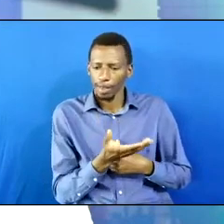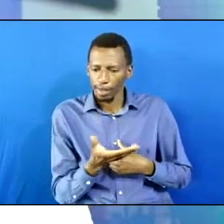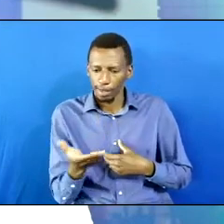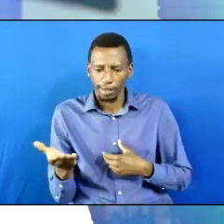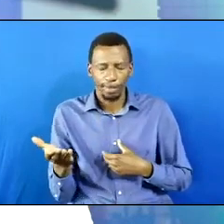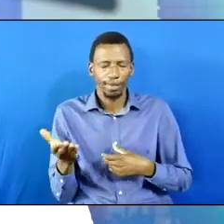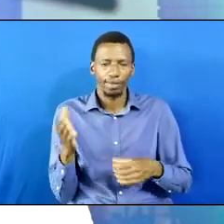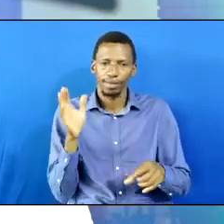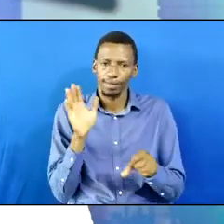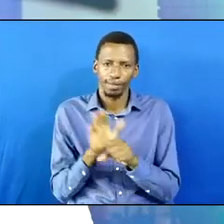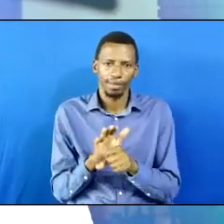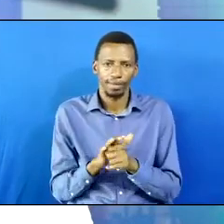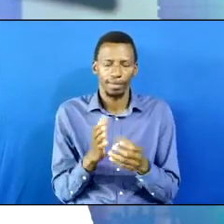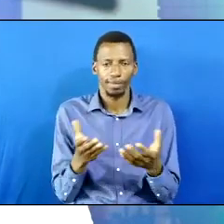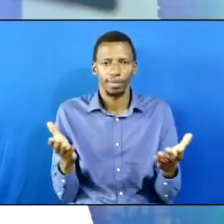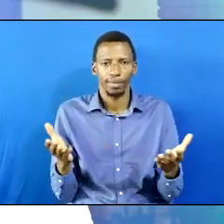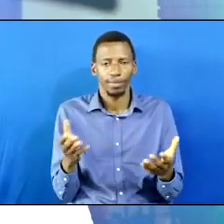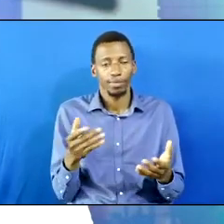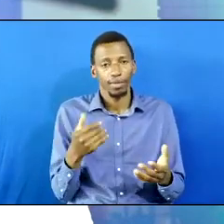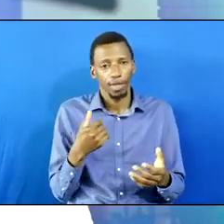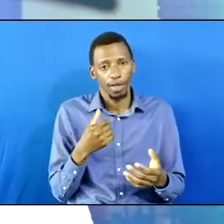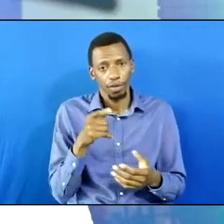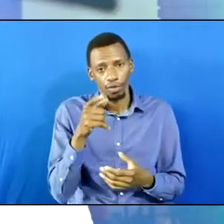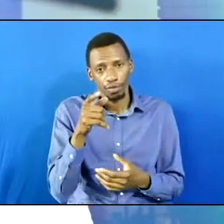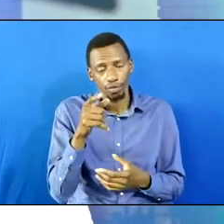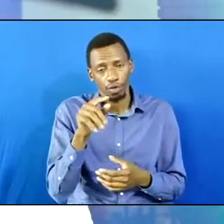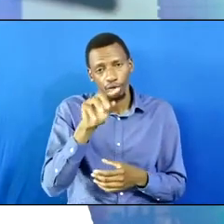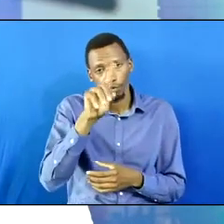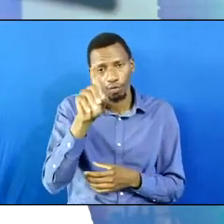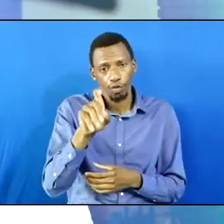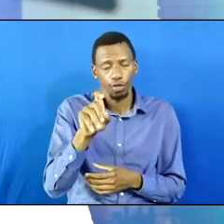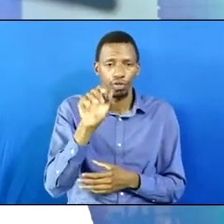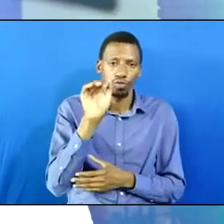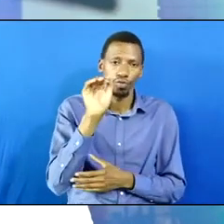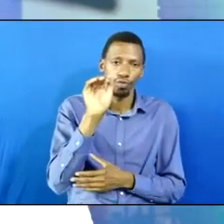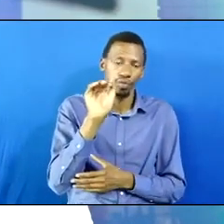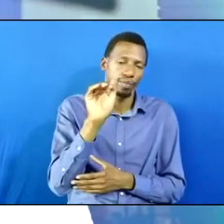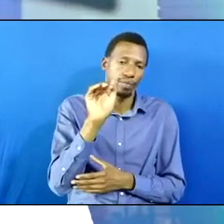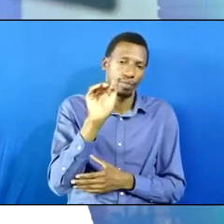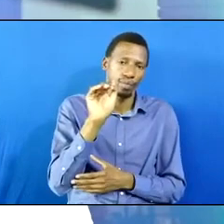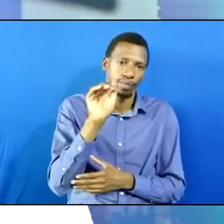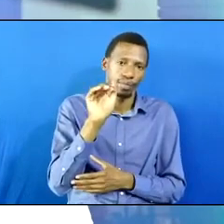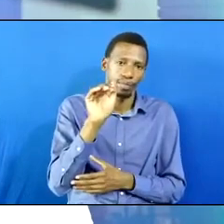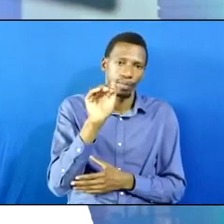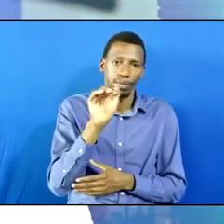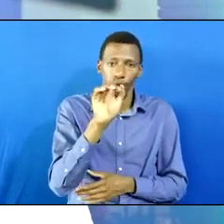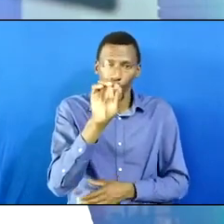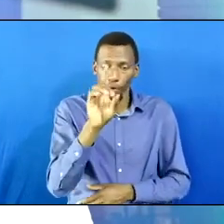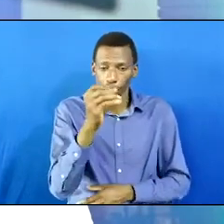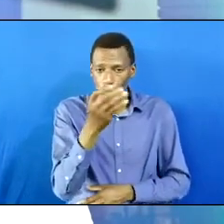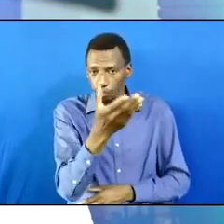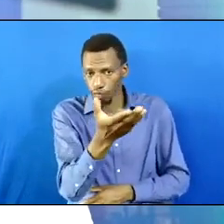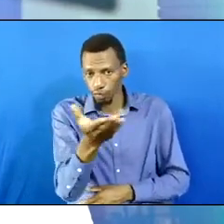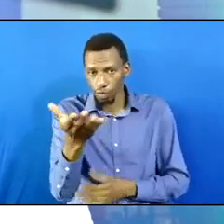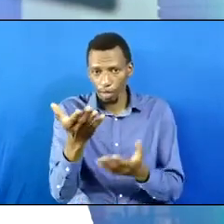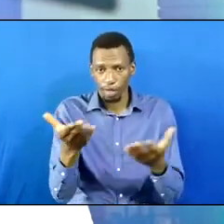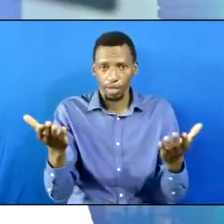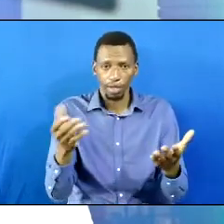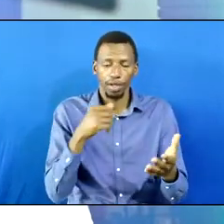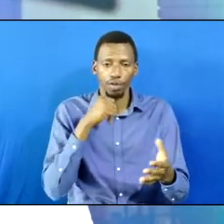much, can you, and the question is being asked, one of you is not